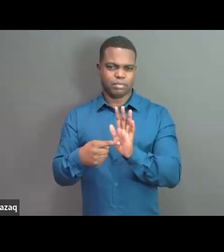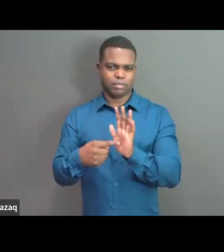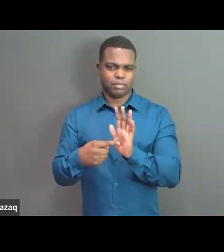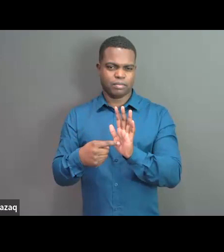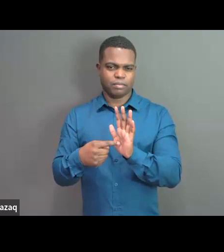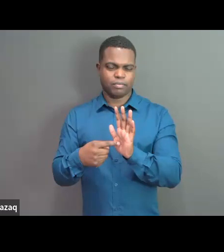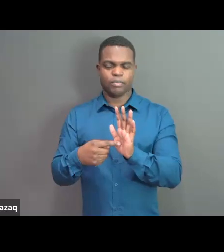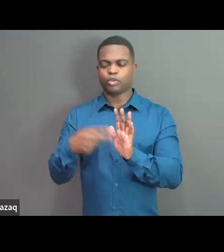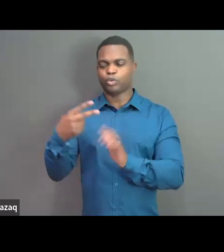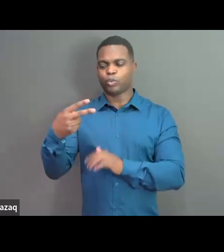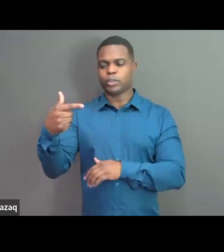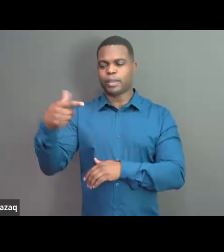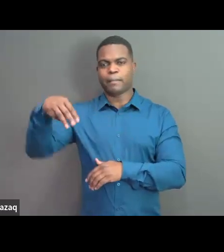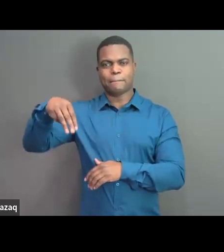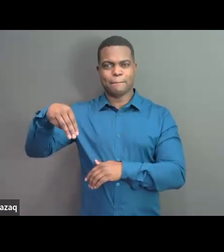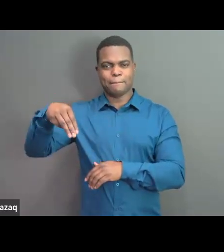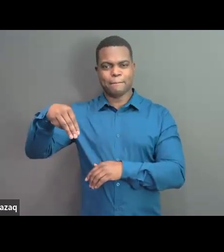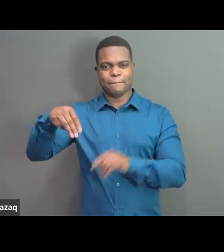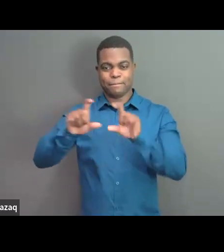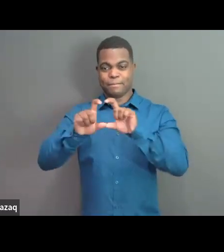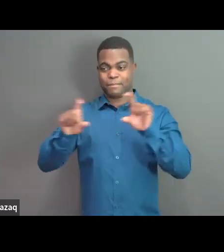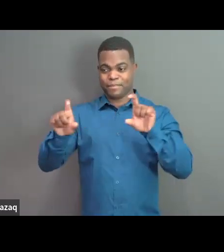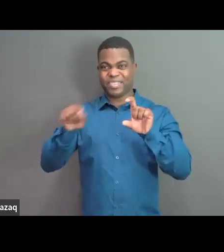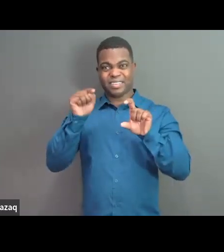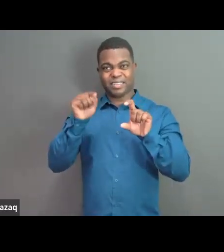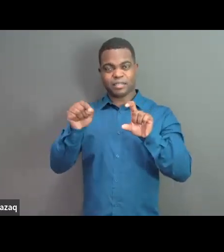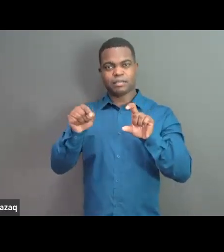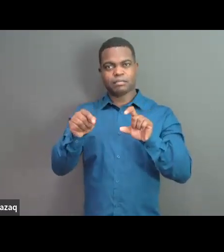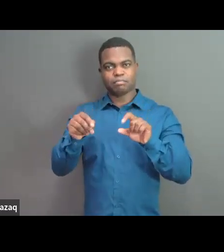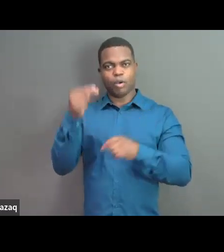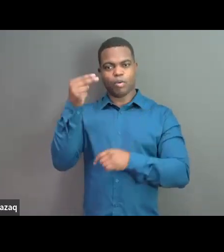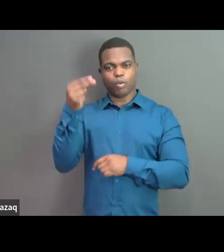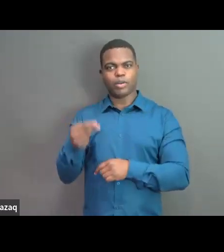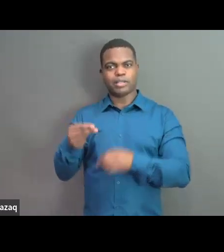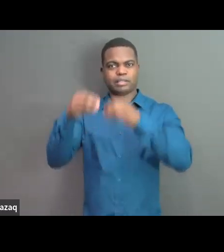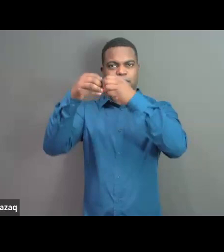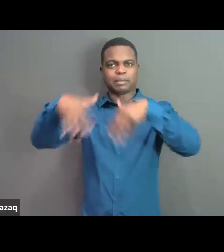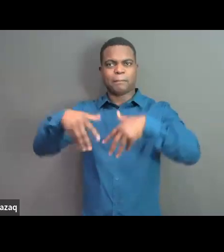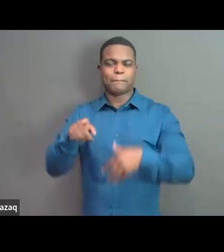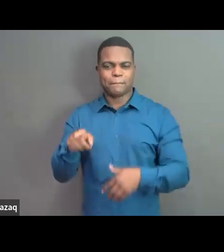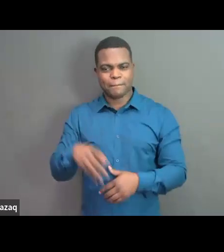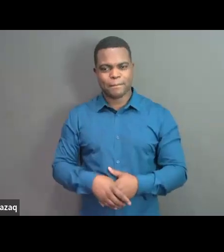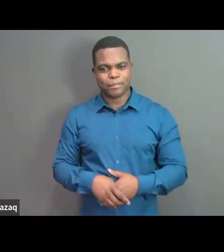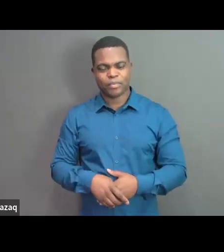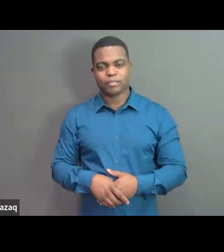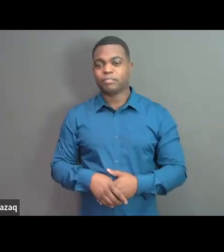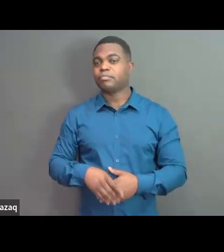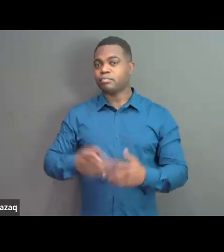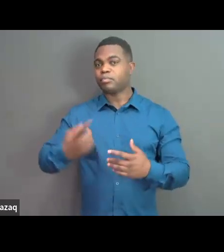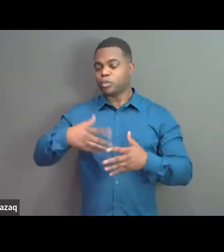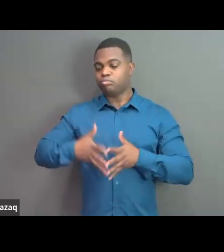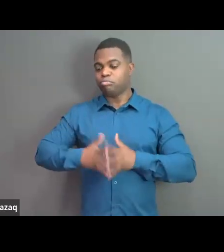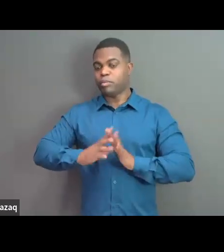project in an informal settlement, or what is popularly known as slums.